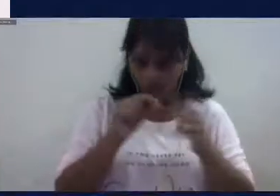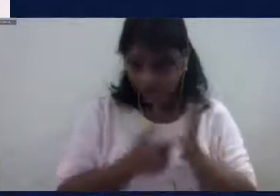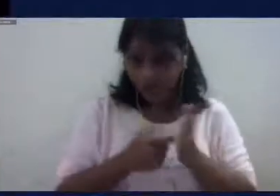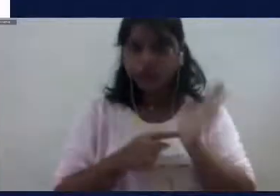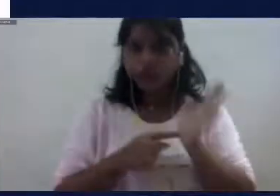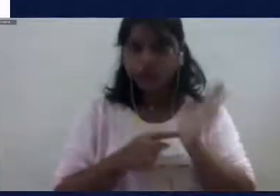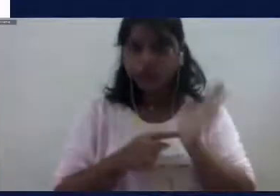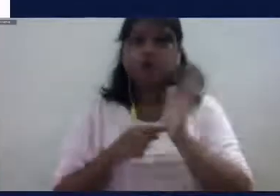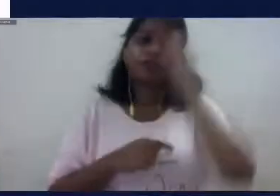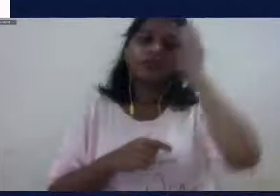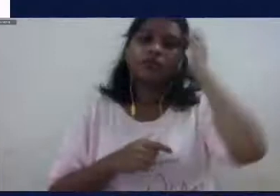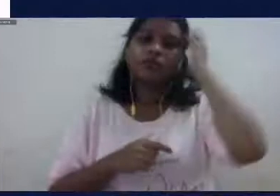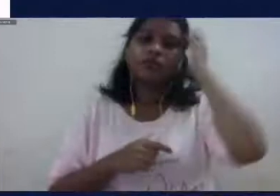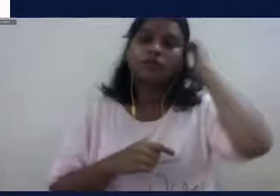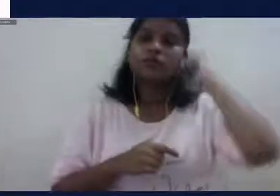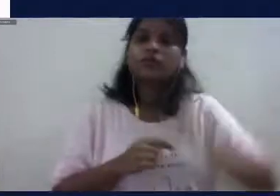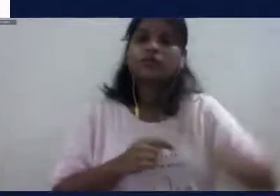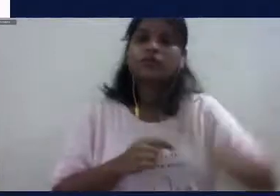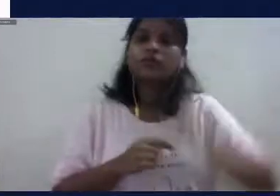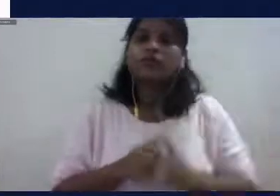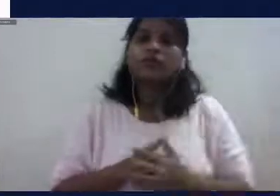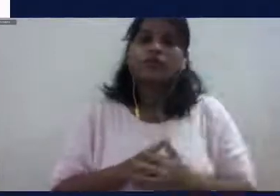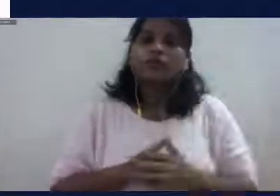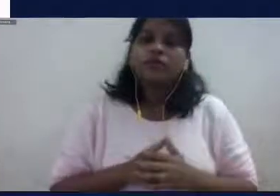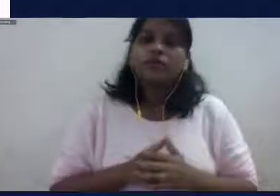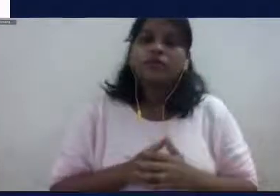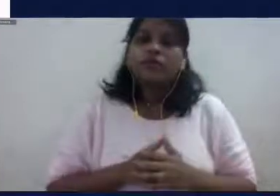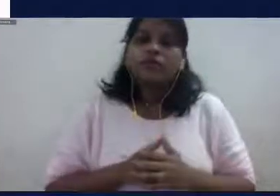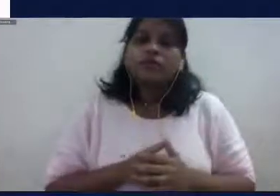going to do that. Yeah. Yes, thank you.